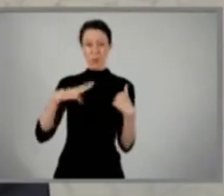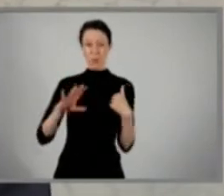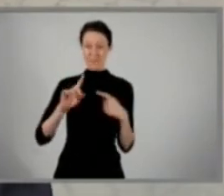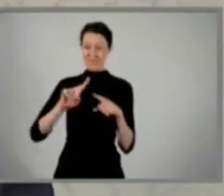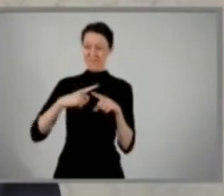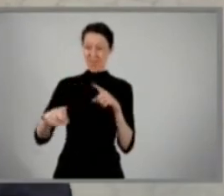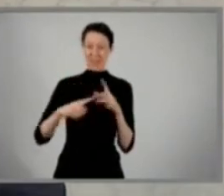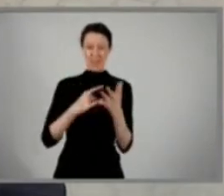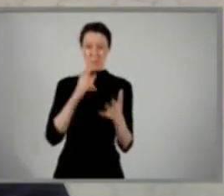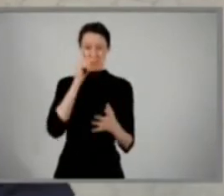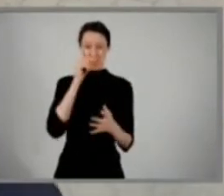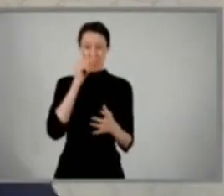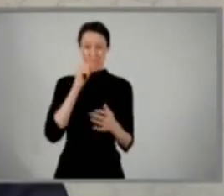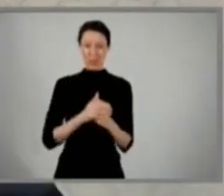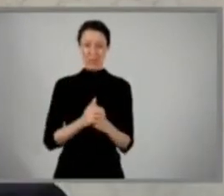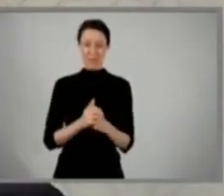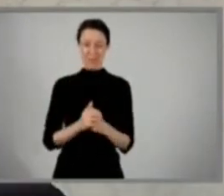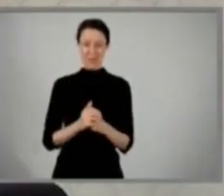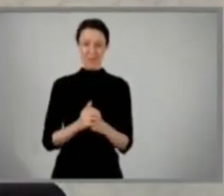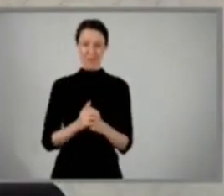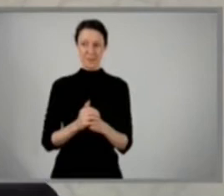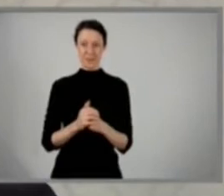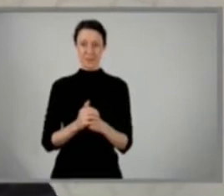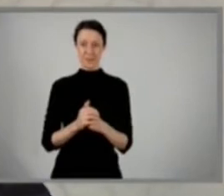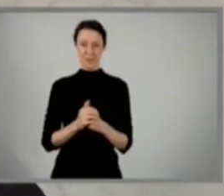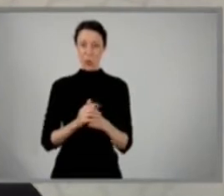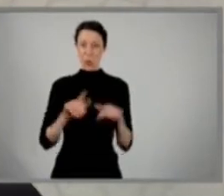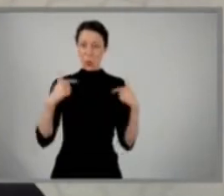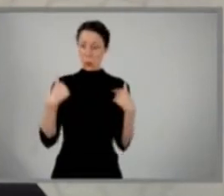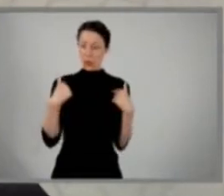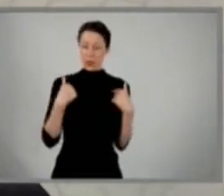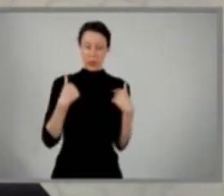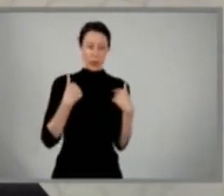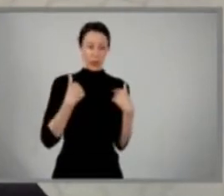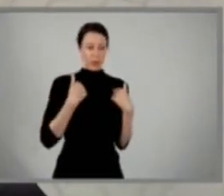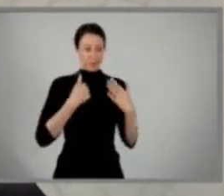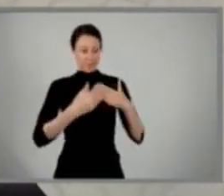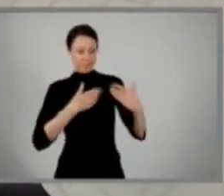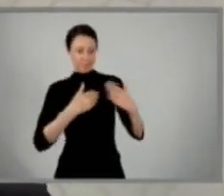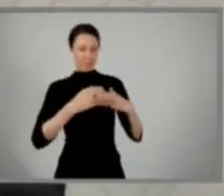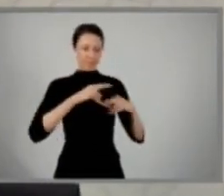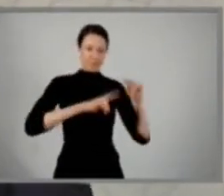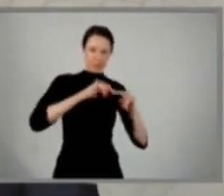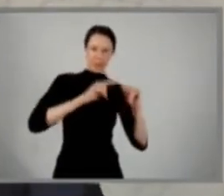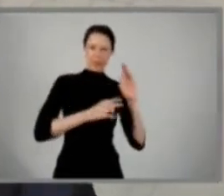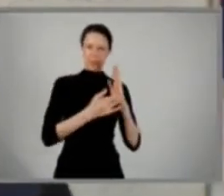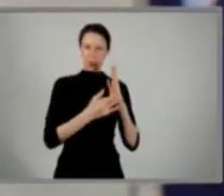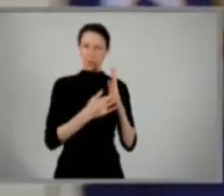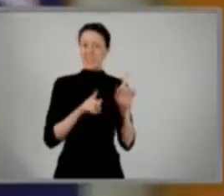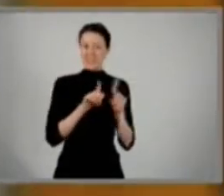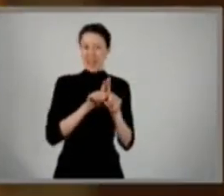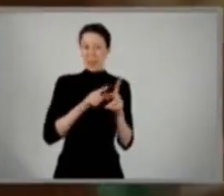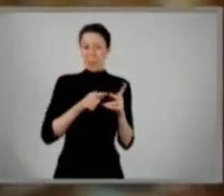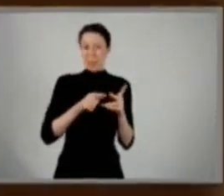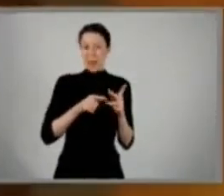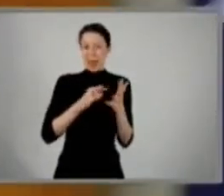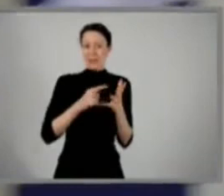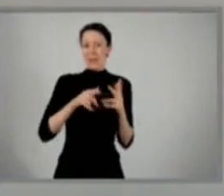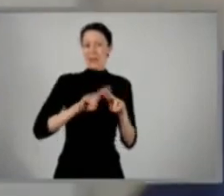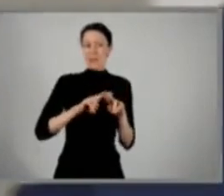place if you were trying to move as quickly as possible towards net zero. So what progress has been made in standing